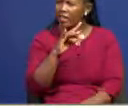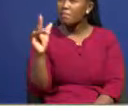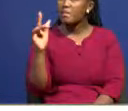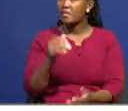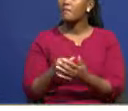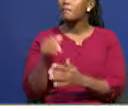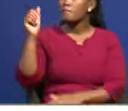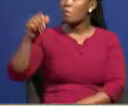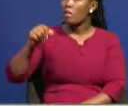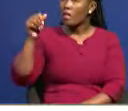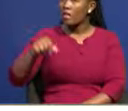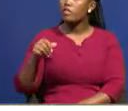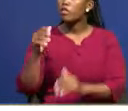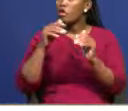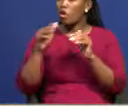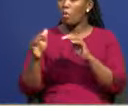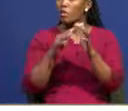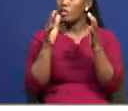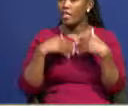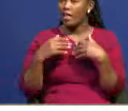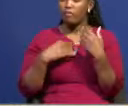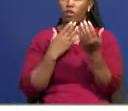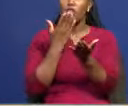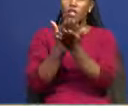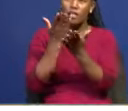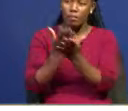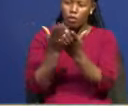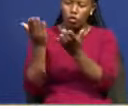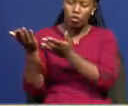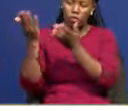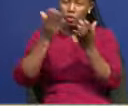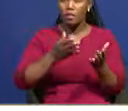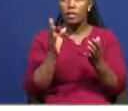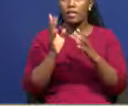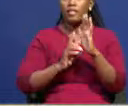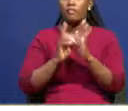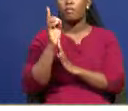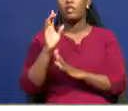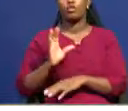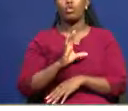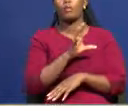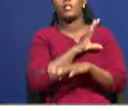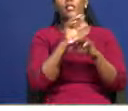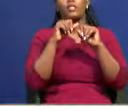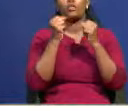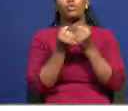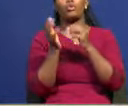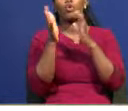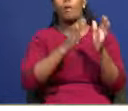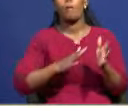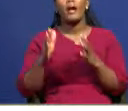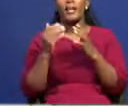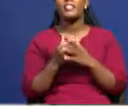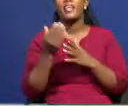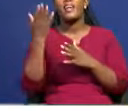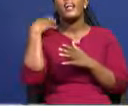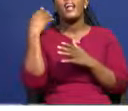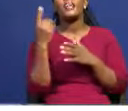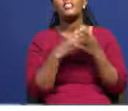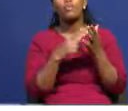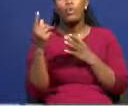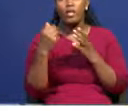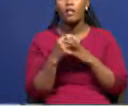the opportunity to present our submissions to the Departmental Committee on Finance and National Planning. Okay. Last week, but one. Okay. And I think